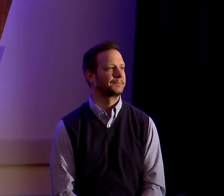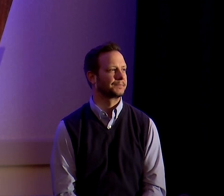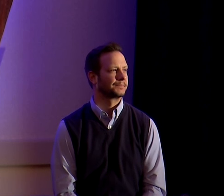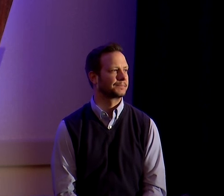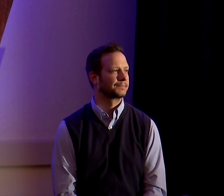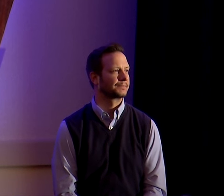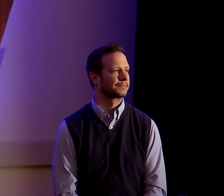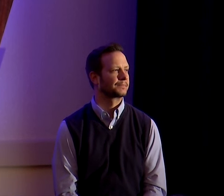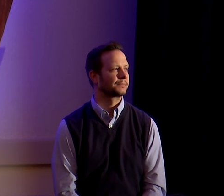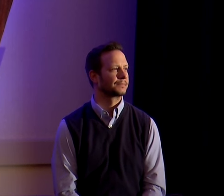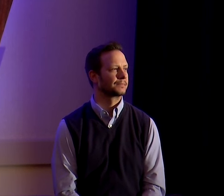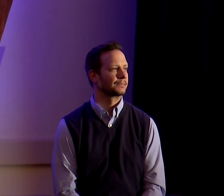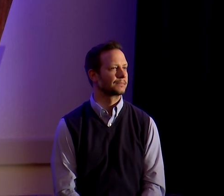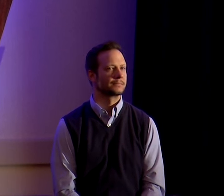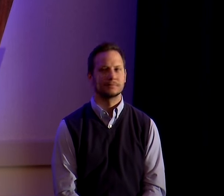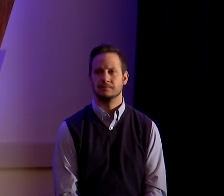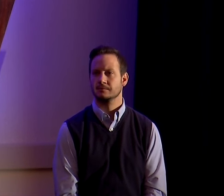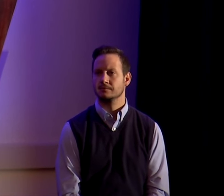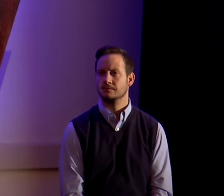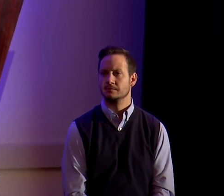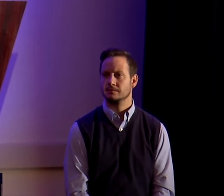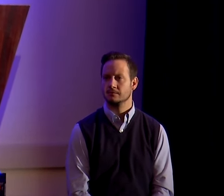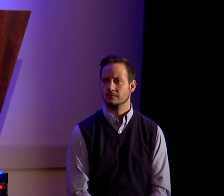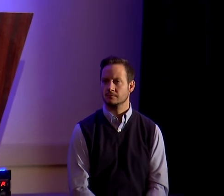There was a question there.